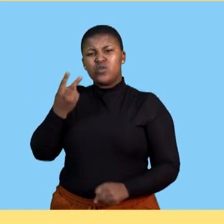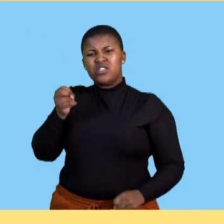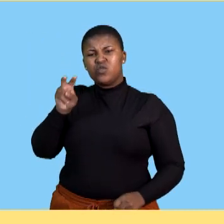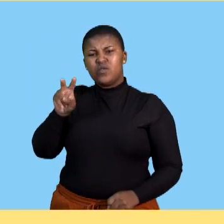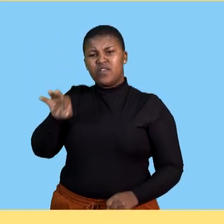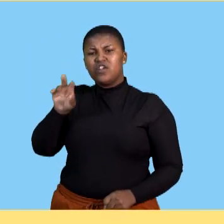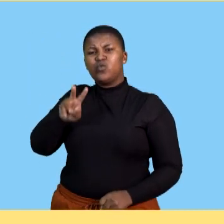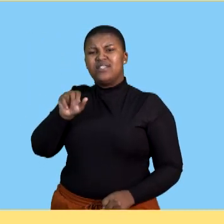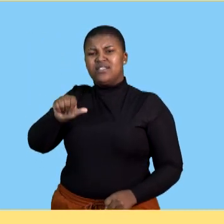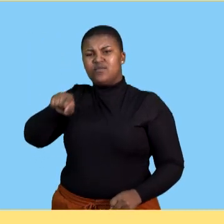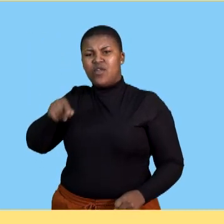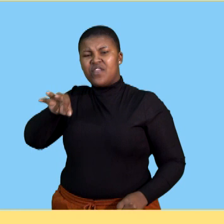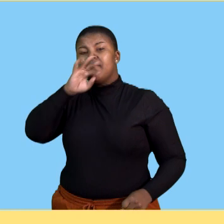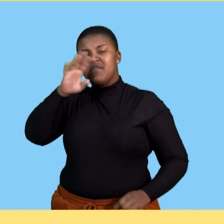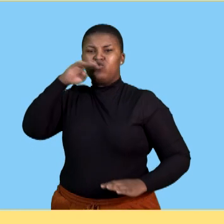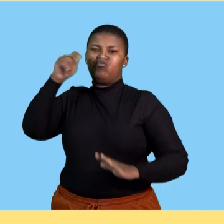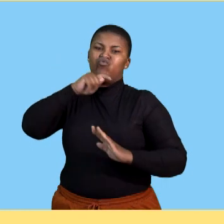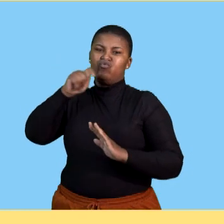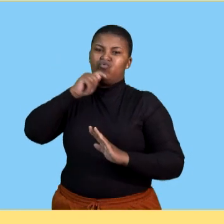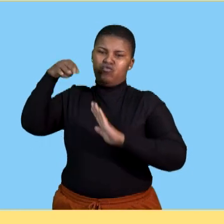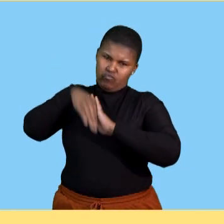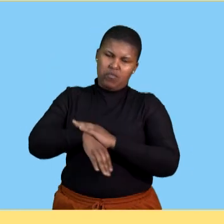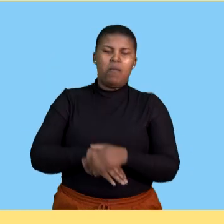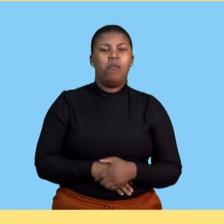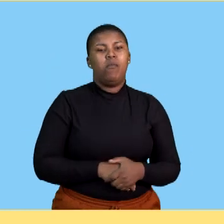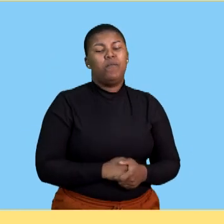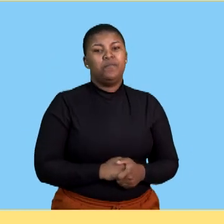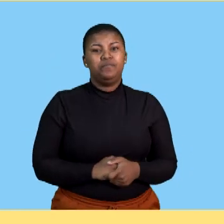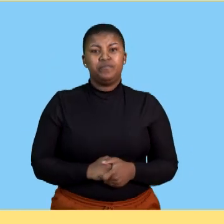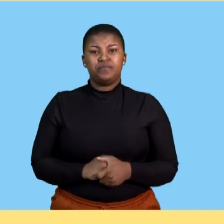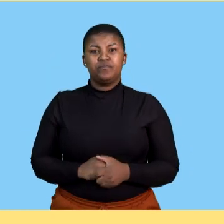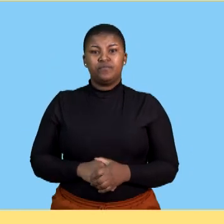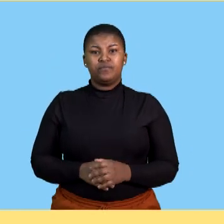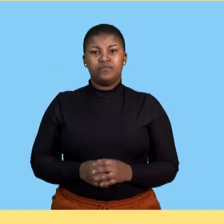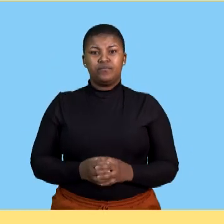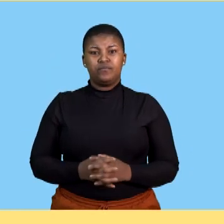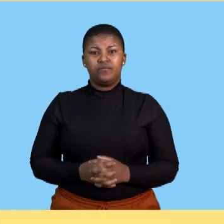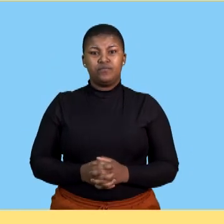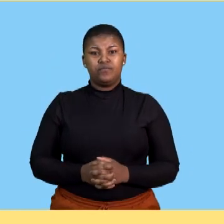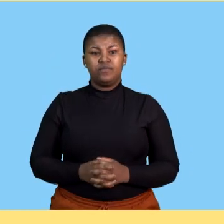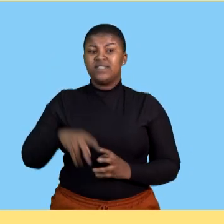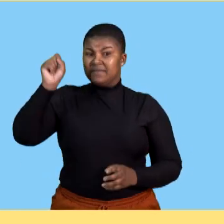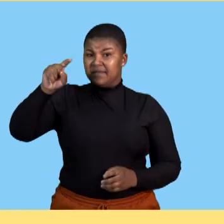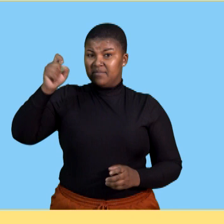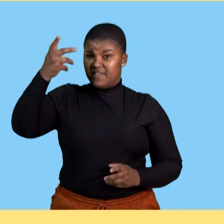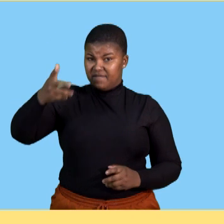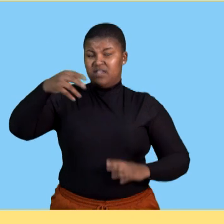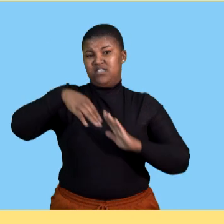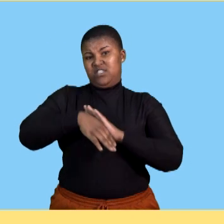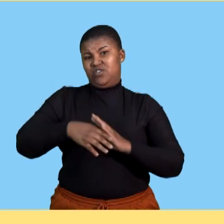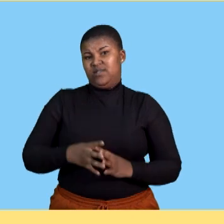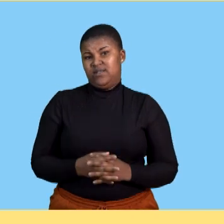2023. So it has decreased. That is what you would then say. The gross profit on sales